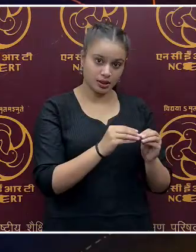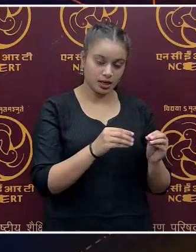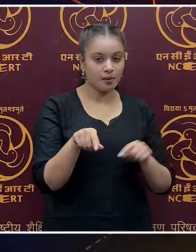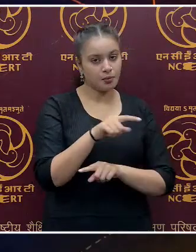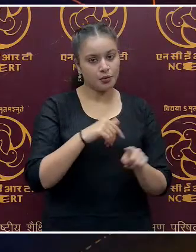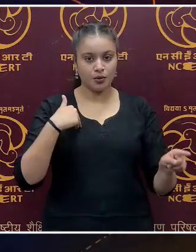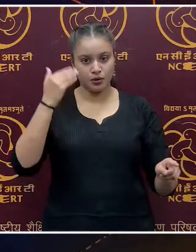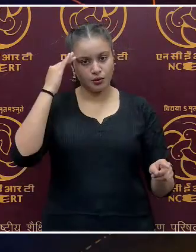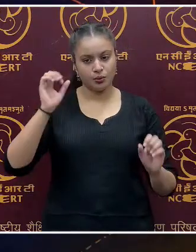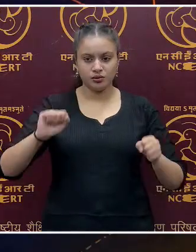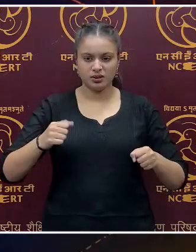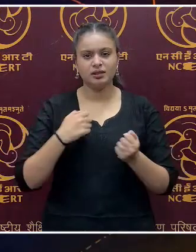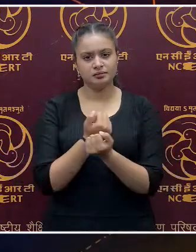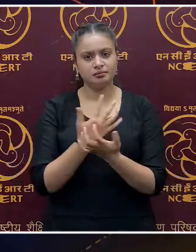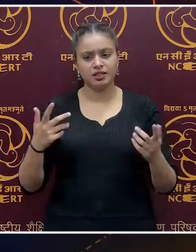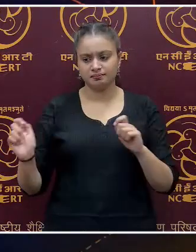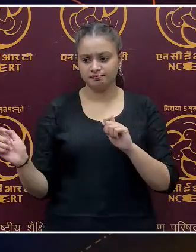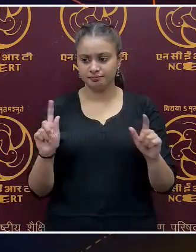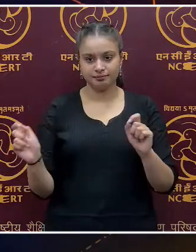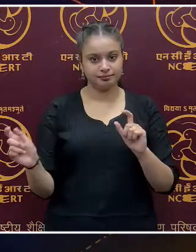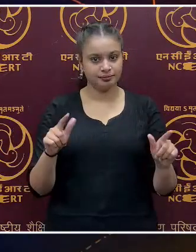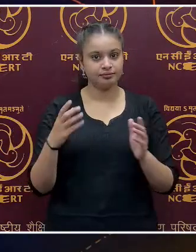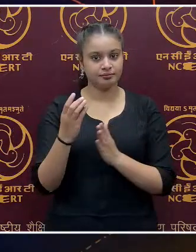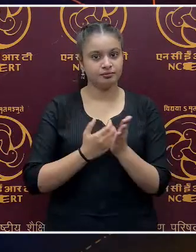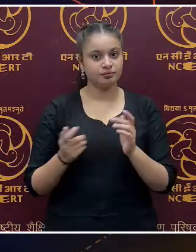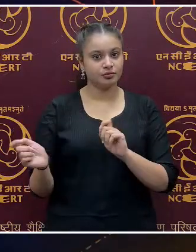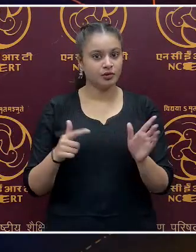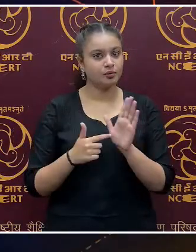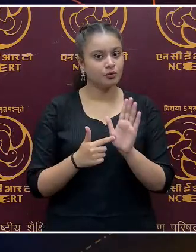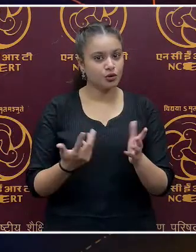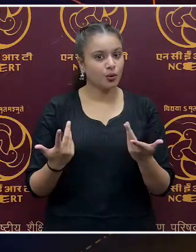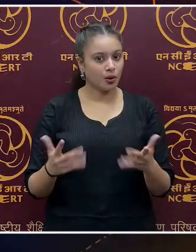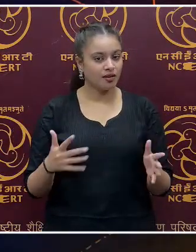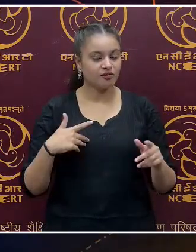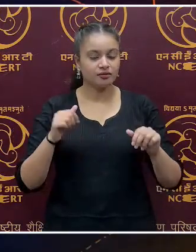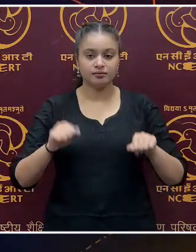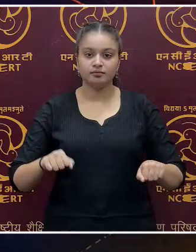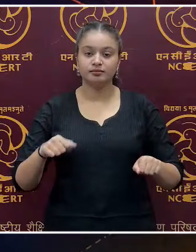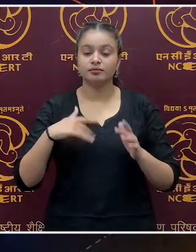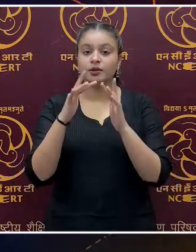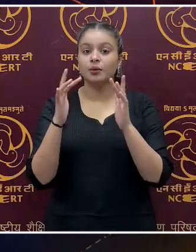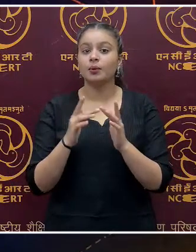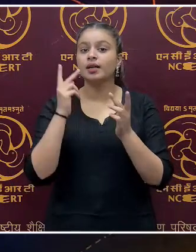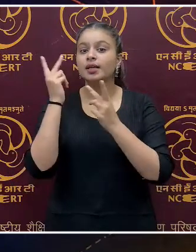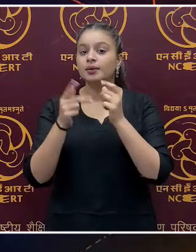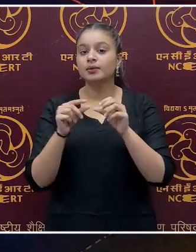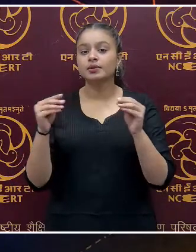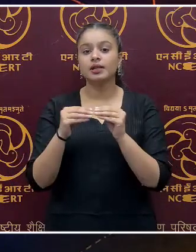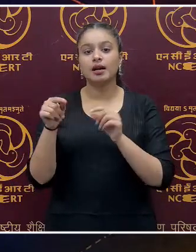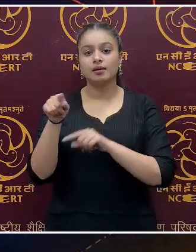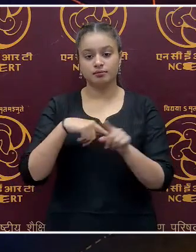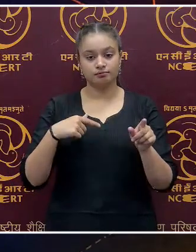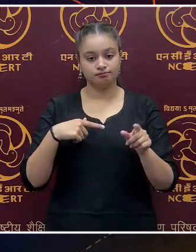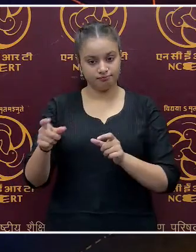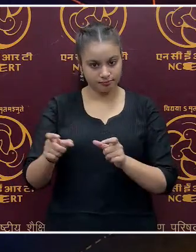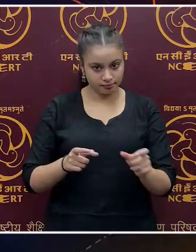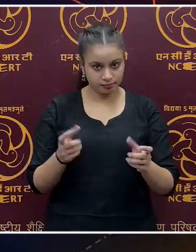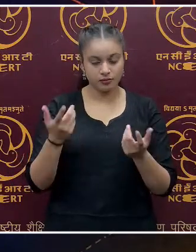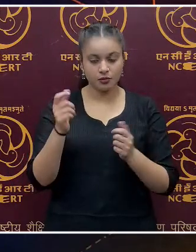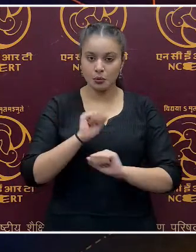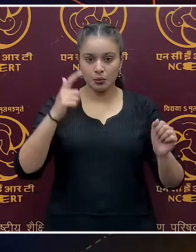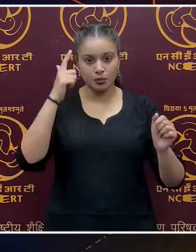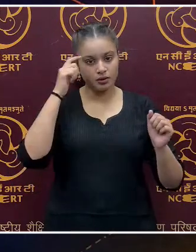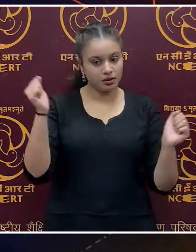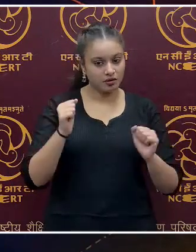we have done a lot of sessions on this virtual lab series. So virtual labs is something that you can operate at the comfort of your